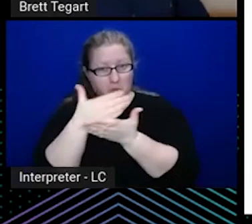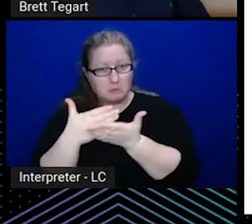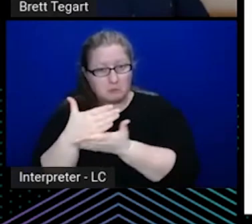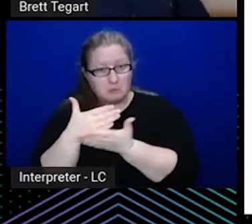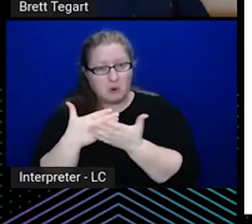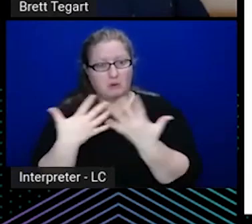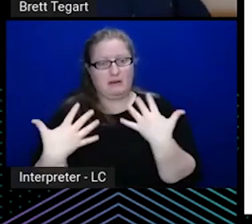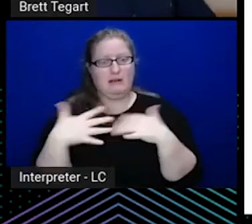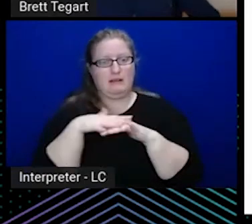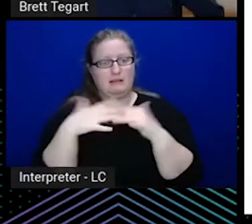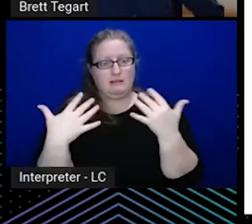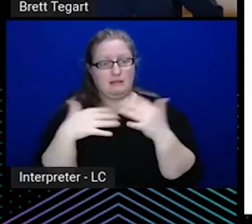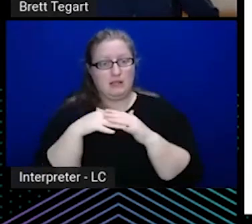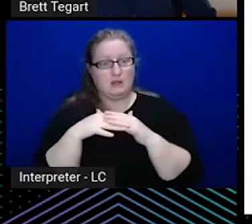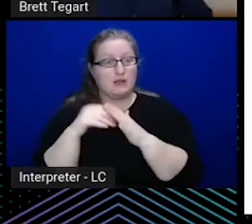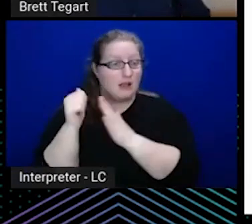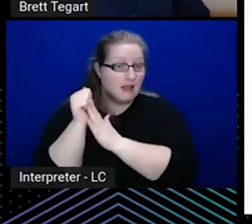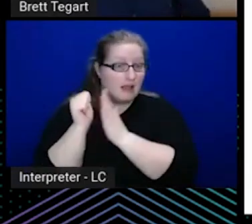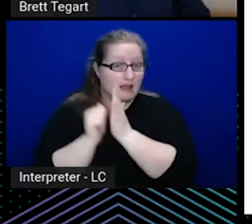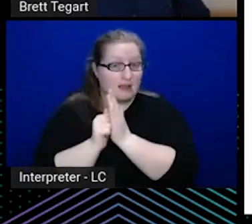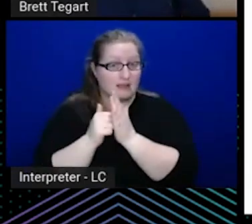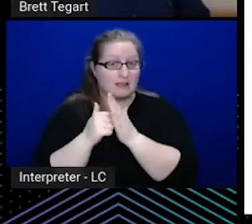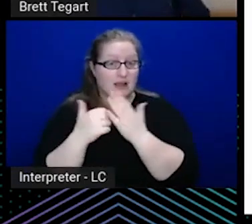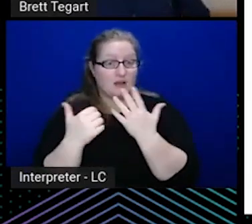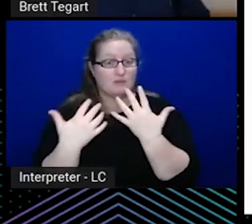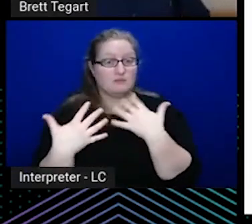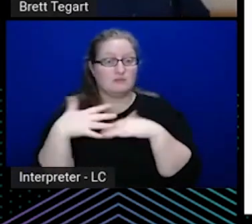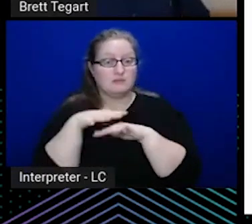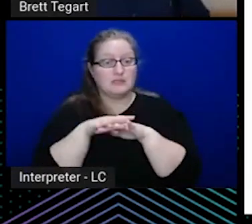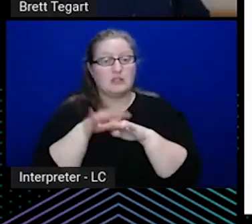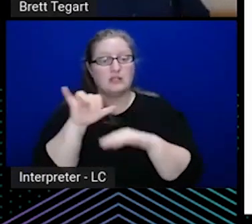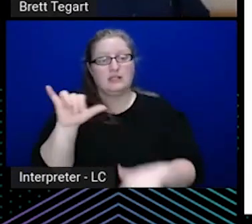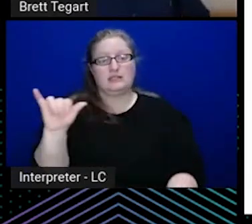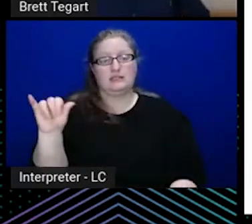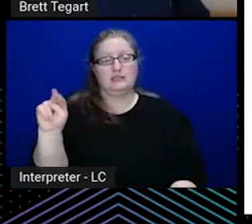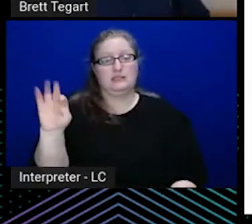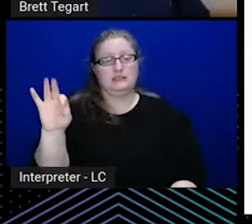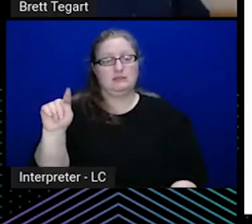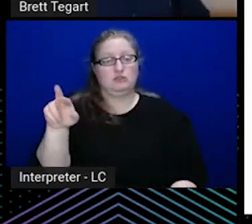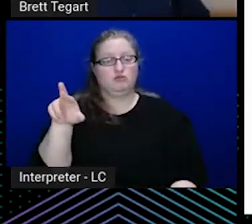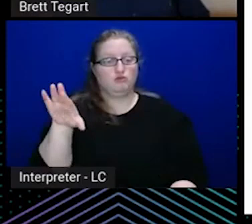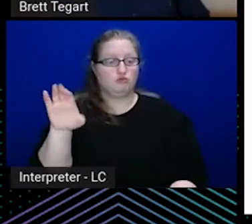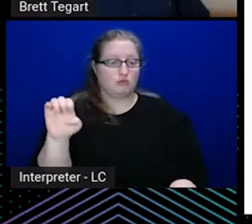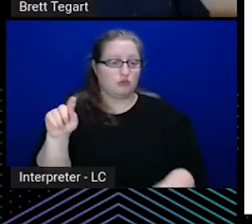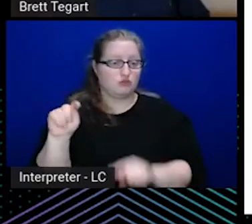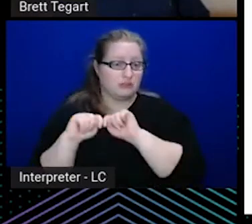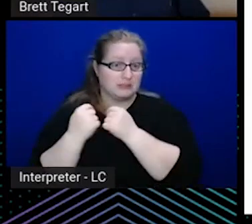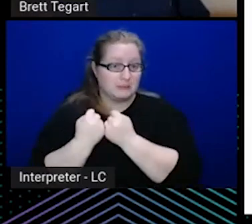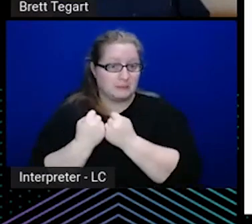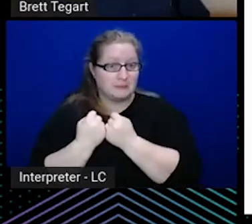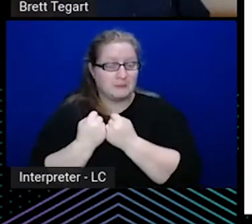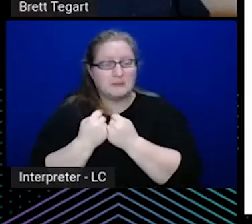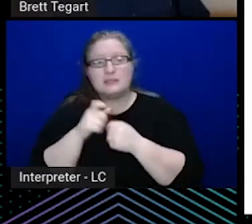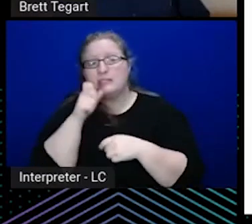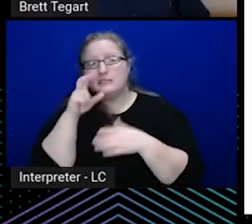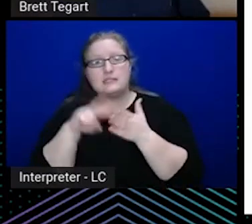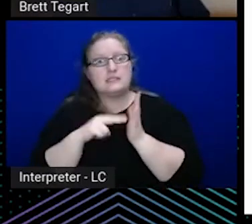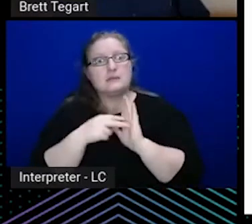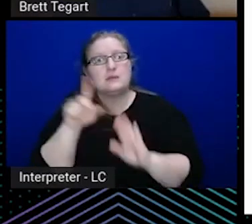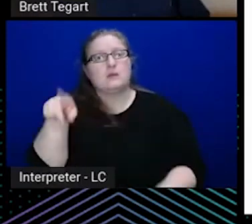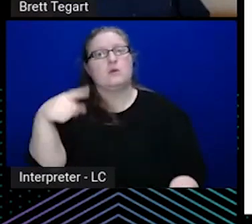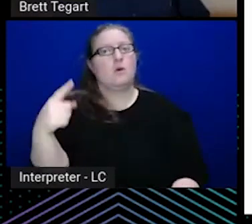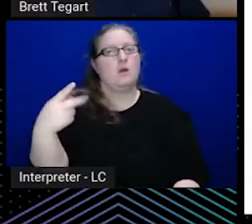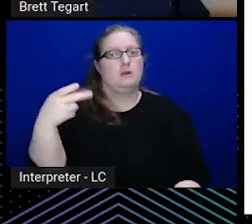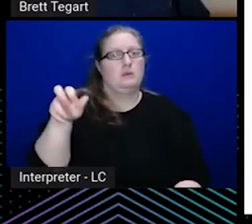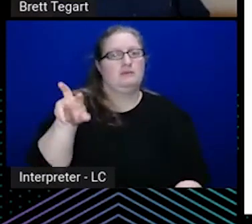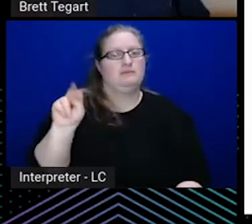in the account layer, that's infrastructure, right? It's managed centrally for us by the infrastructure team. Doesn't mean it gets provisioned by the infrastructure team. It